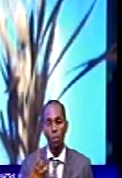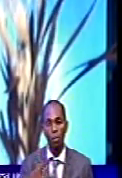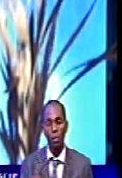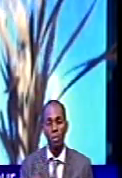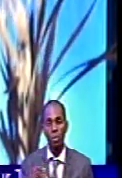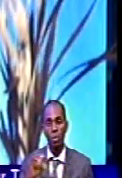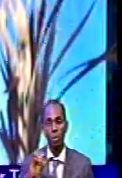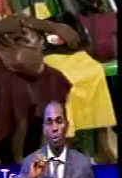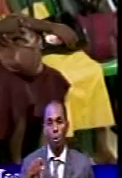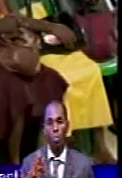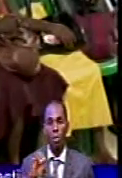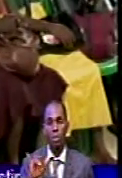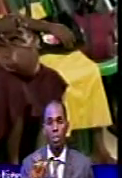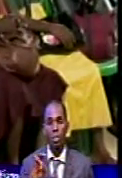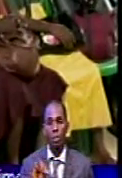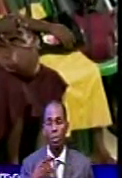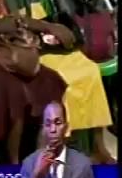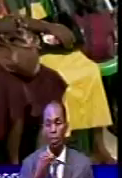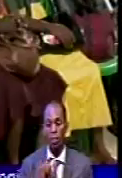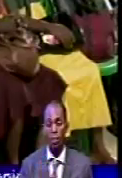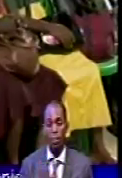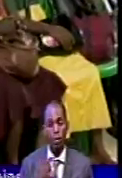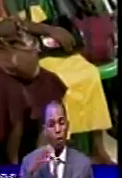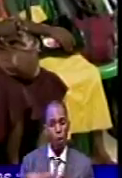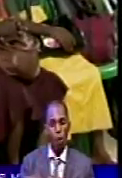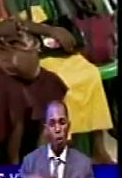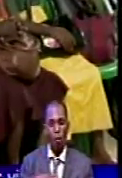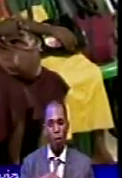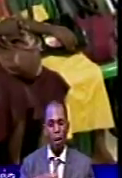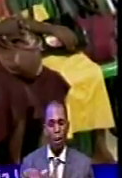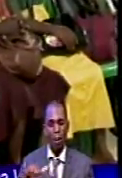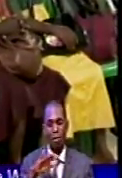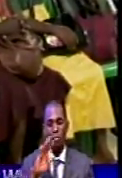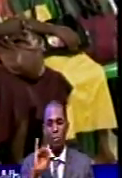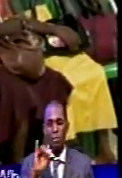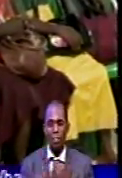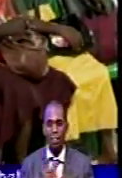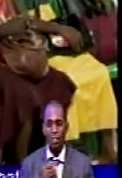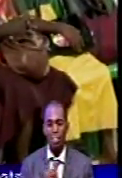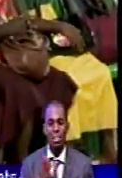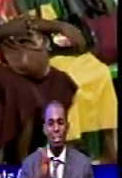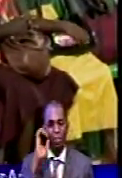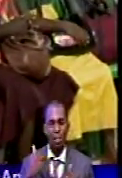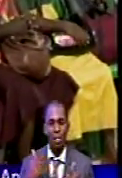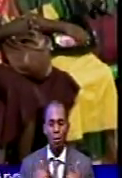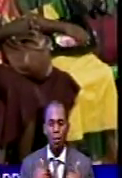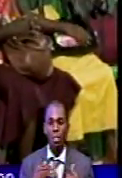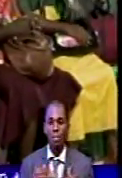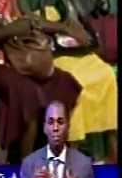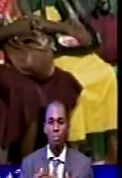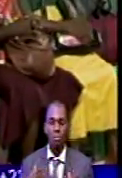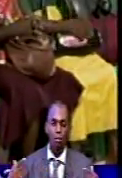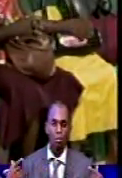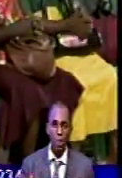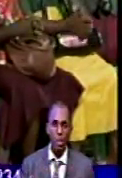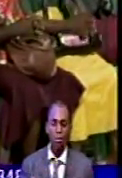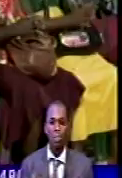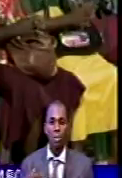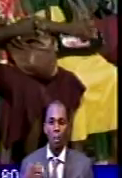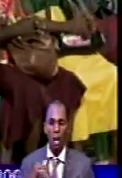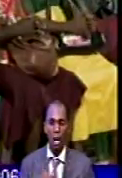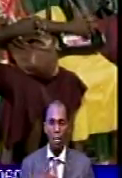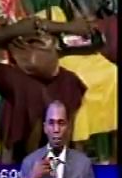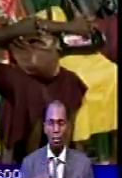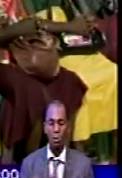appendicitis, but a pain she will have to continue to live with. This pain is always strong whenever